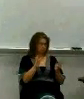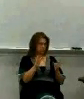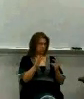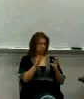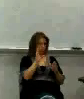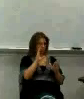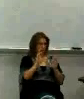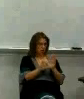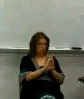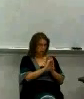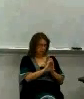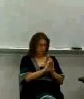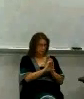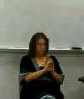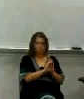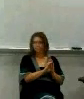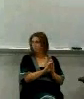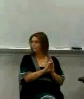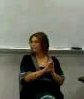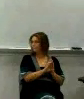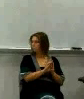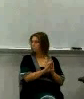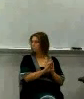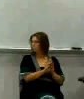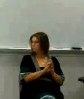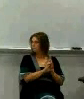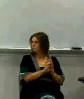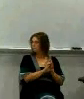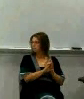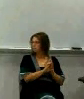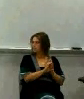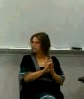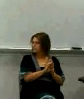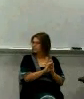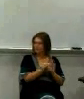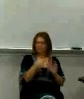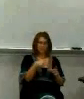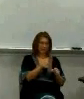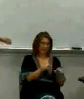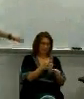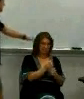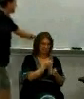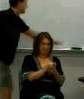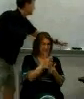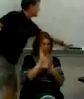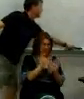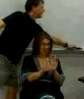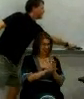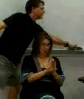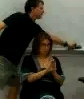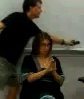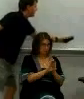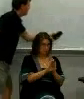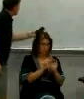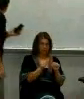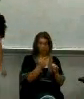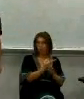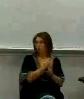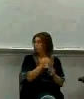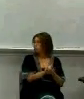generalized diagram. And we can take that diagram and we can use that